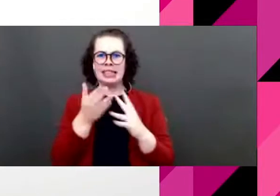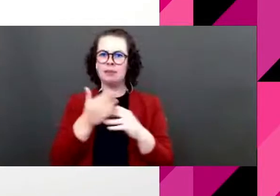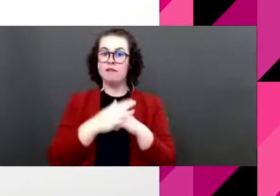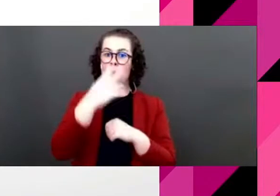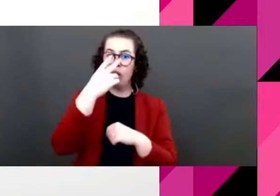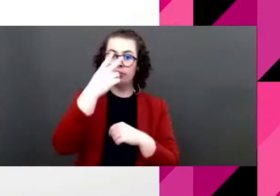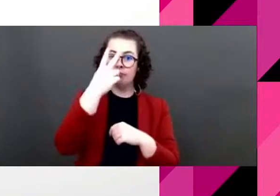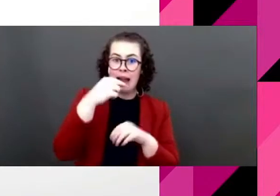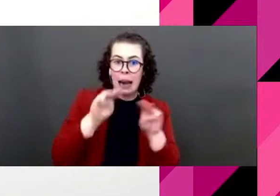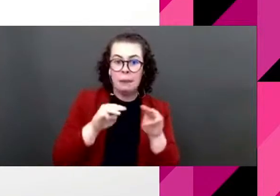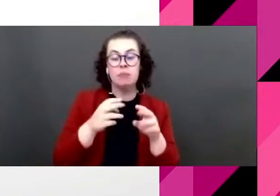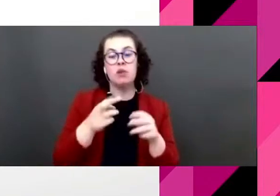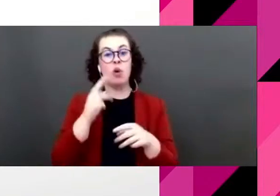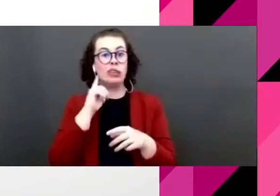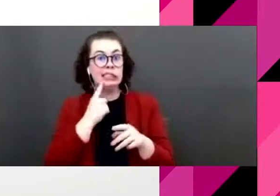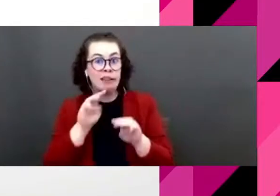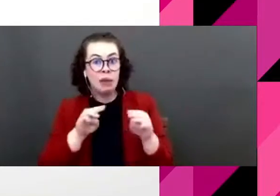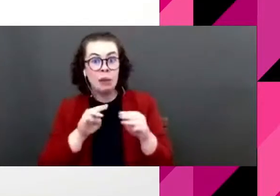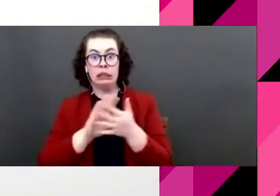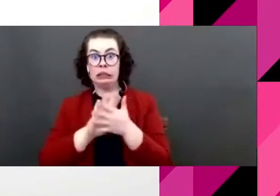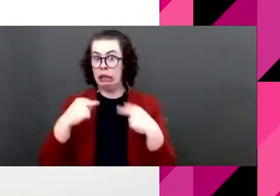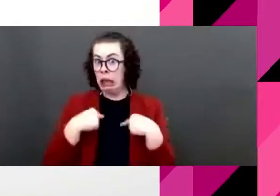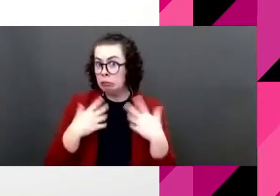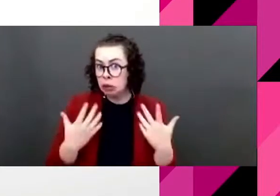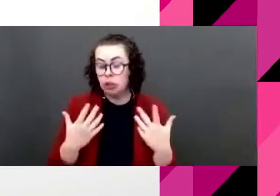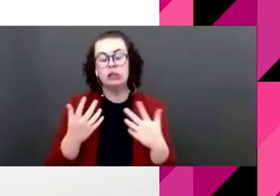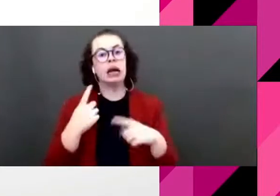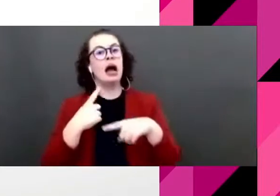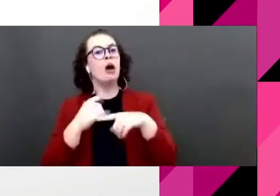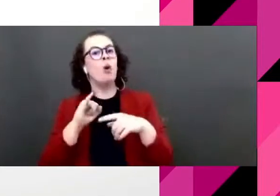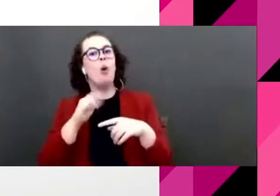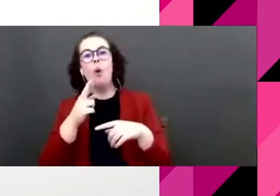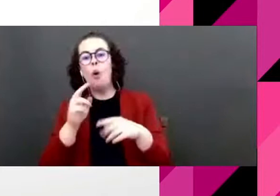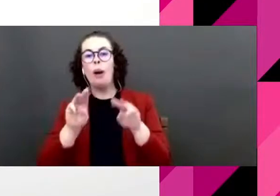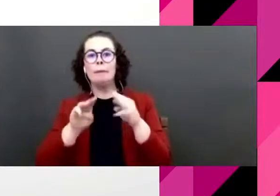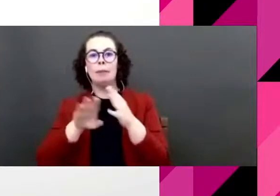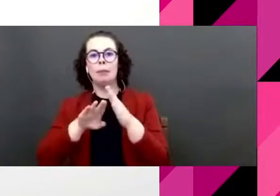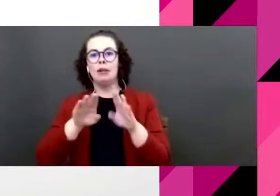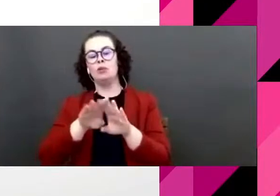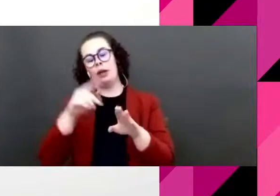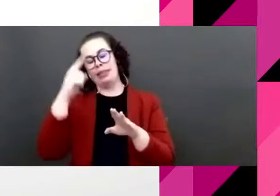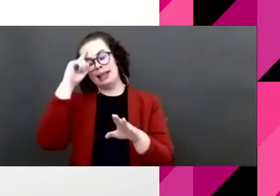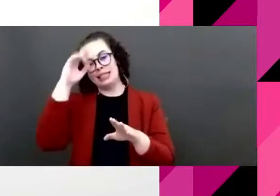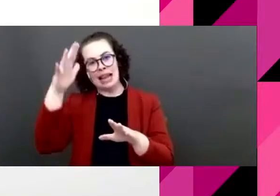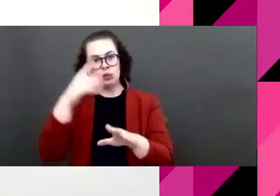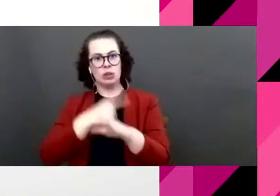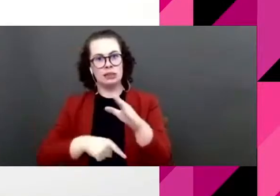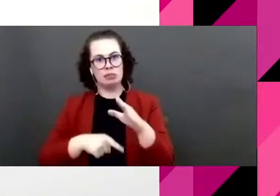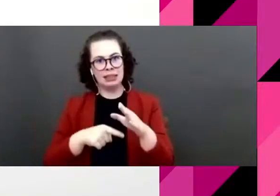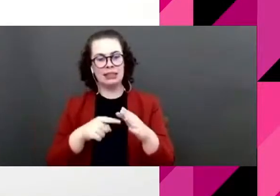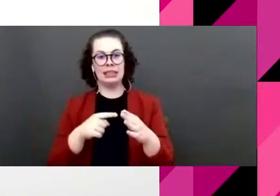intellectual disabilities. It's important to always produce materials on easy to read